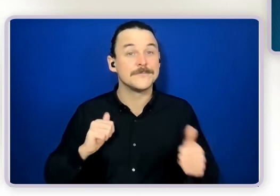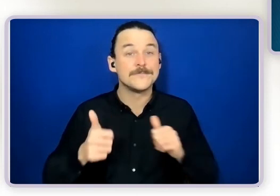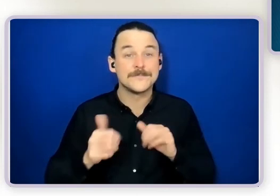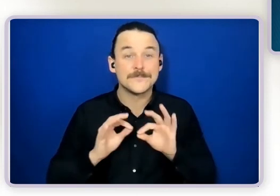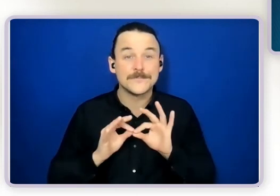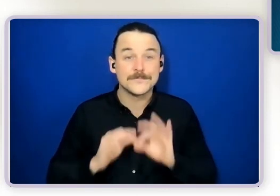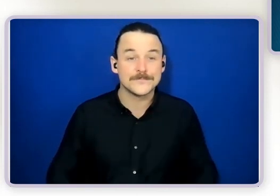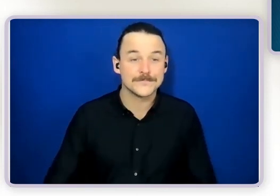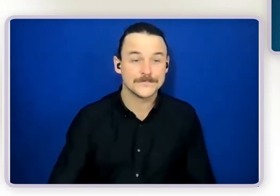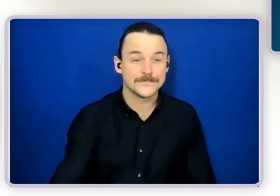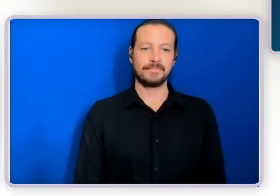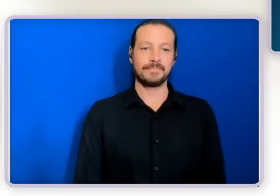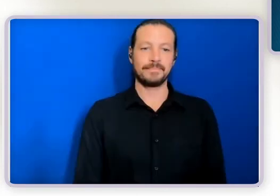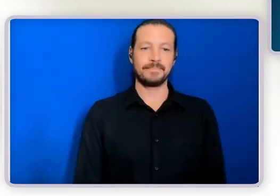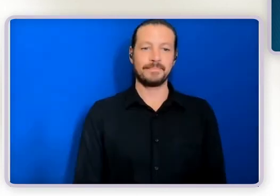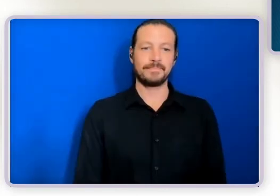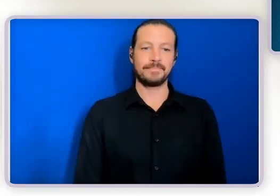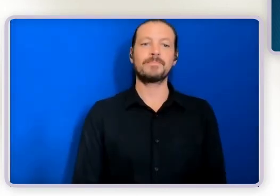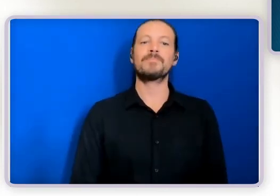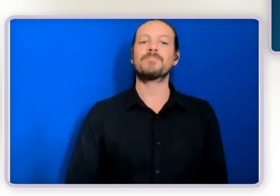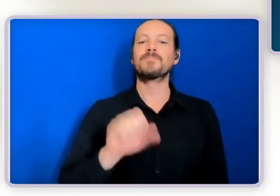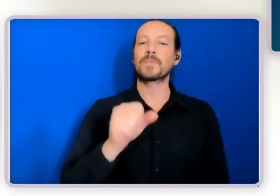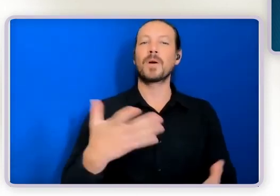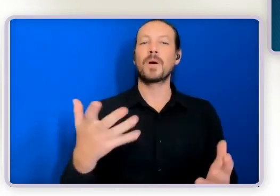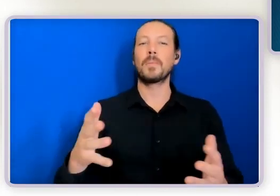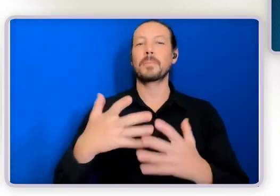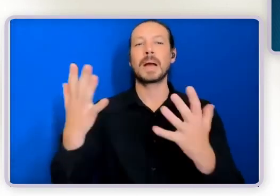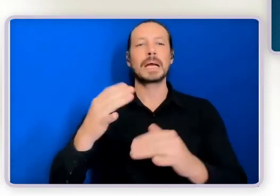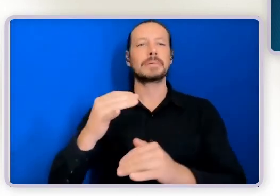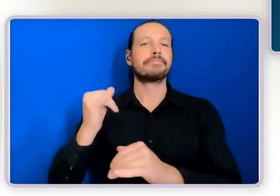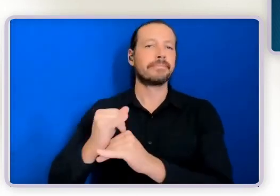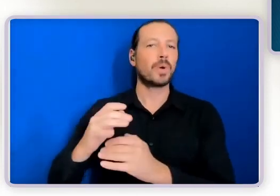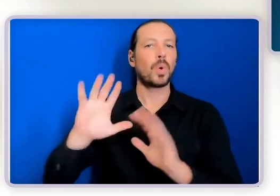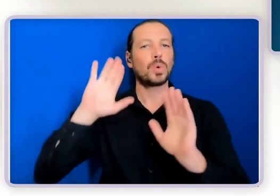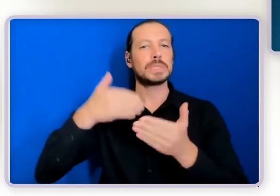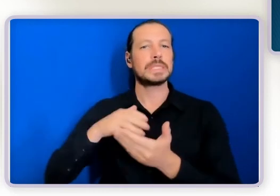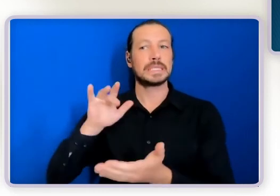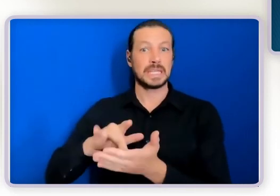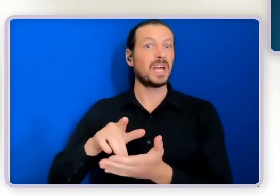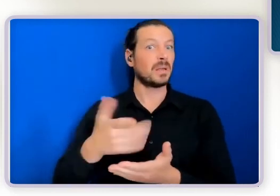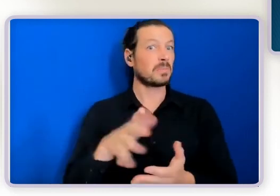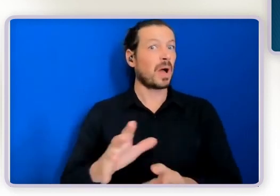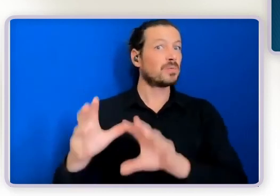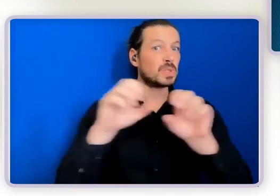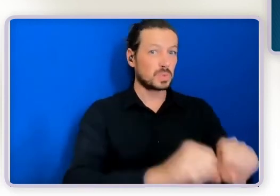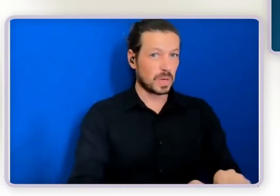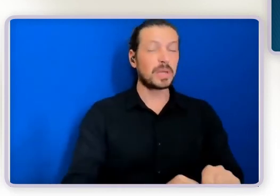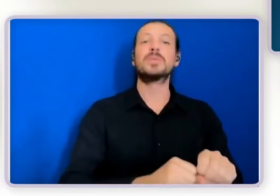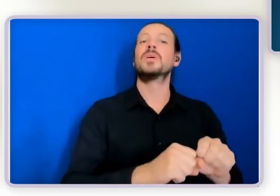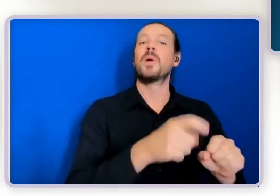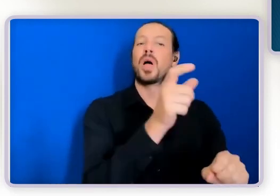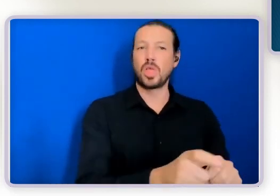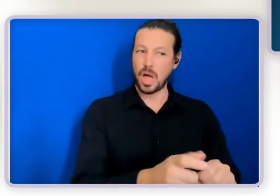centre restrained my client and subjected him to seclusion over and over and over and